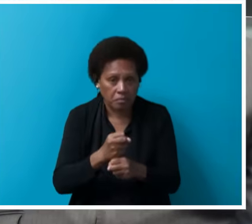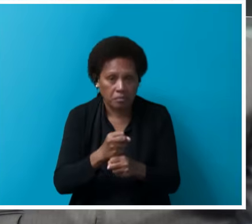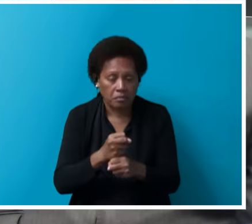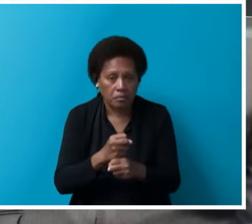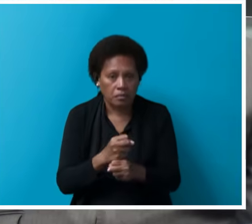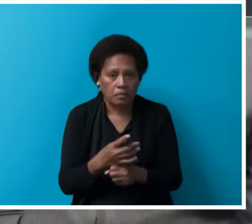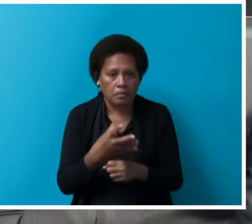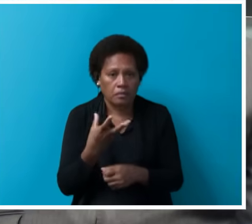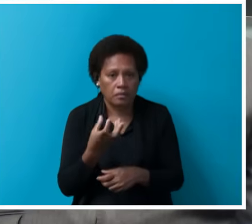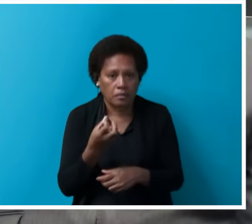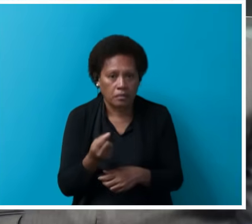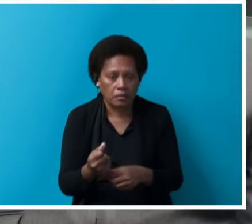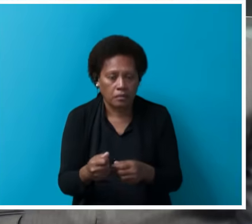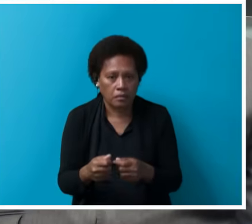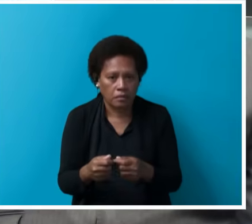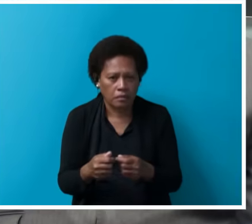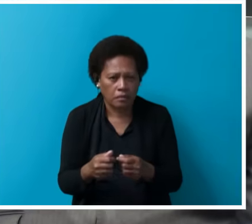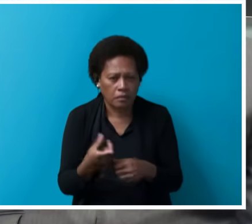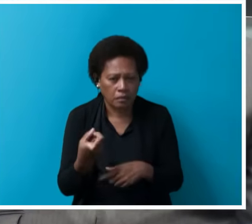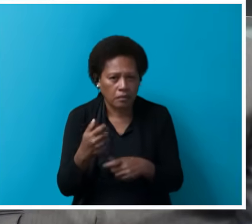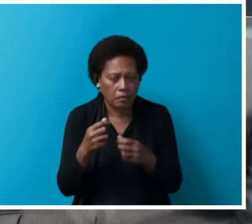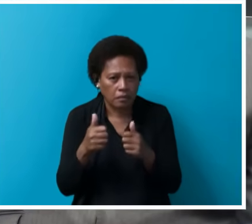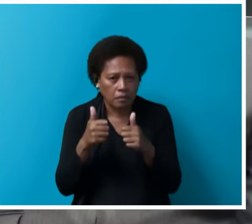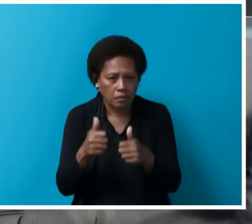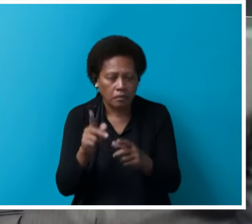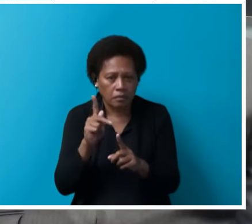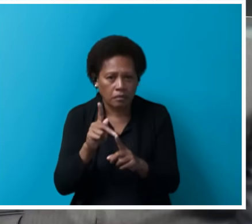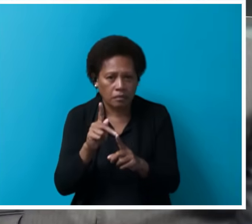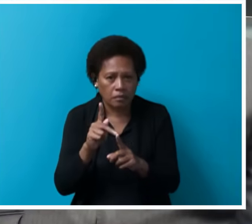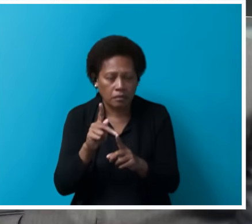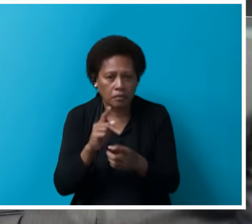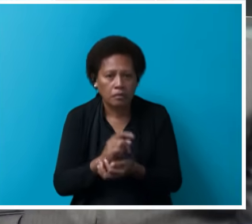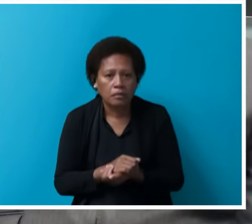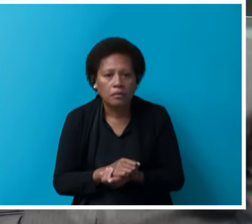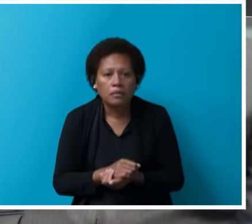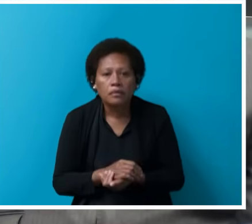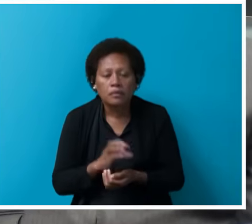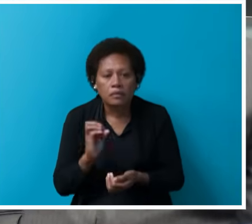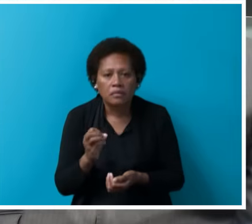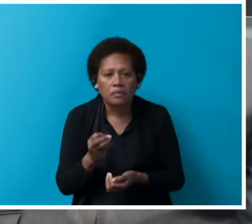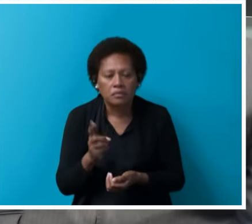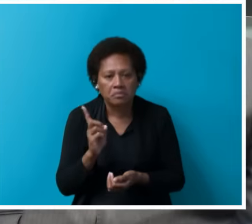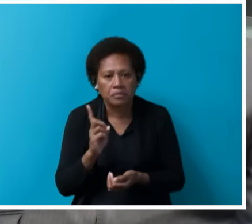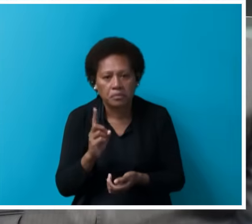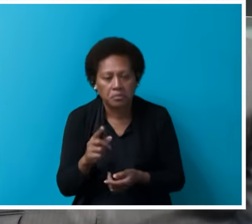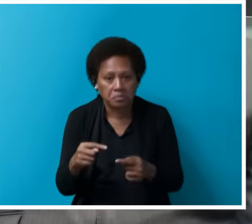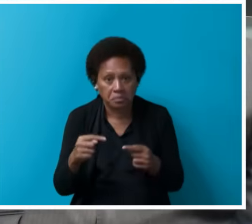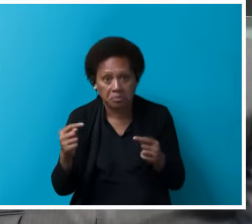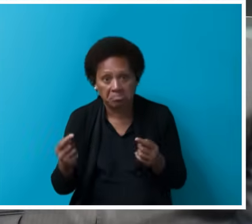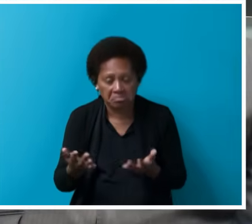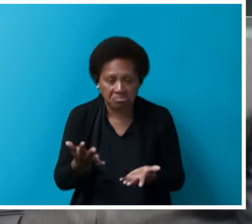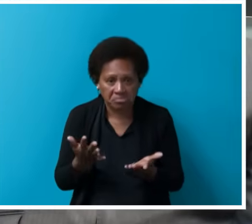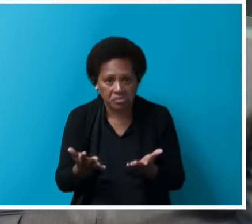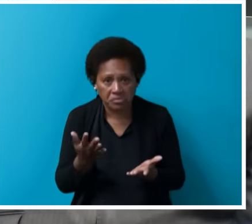politics. And I think that is what is panicking the opposition. Because not only this budget has